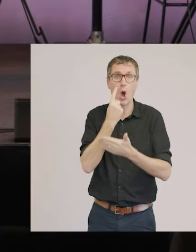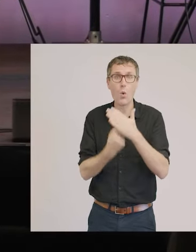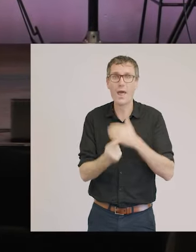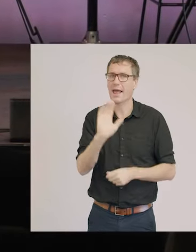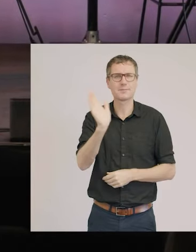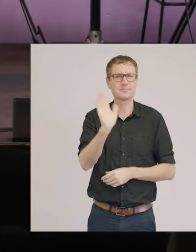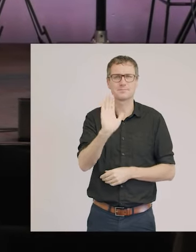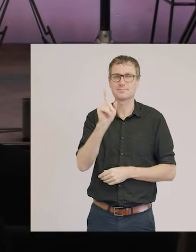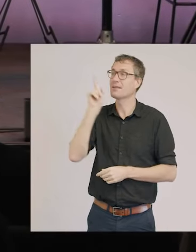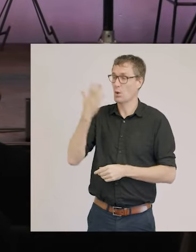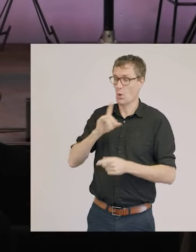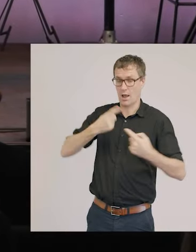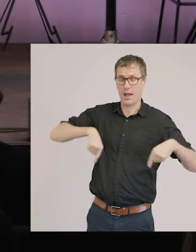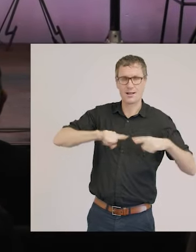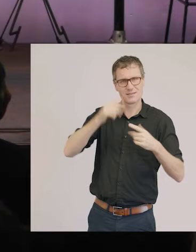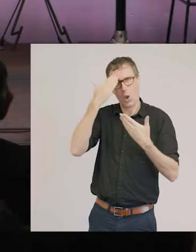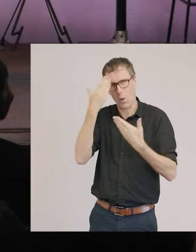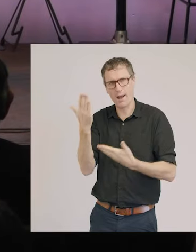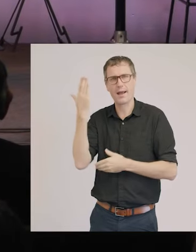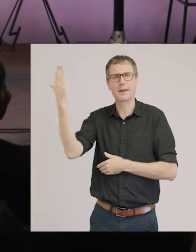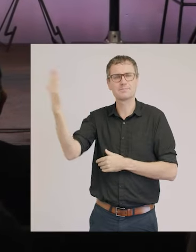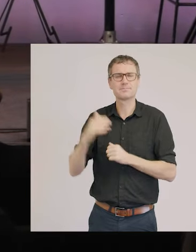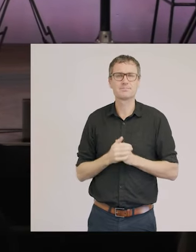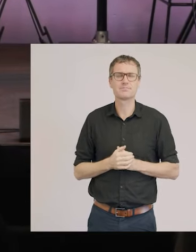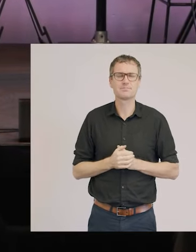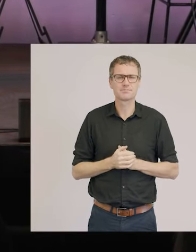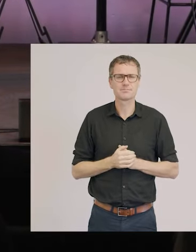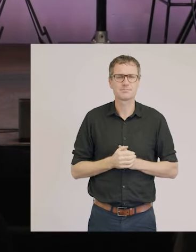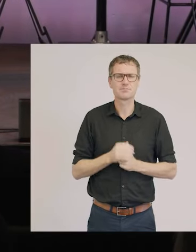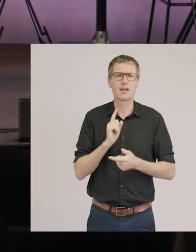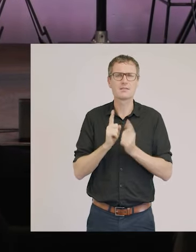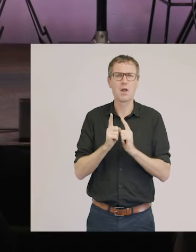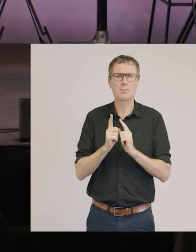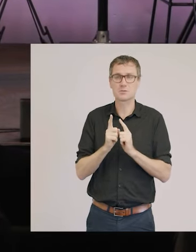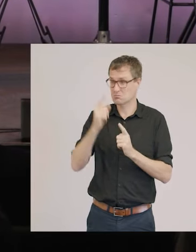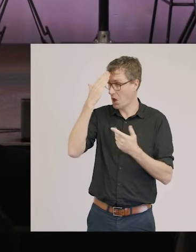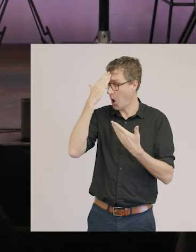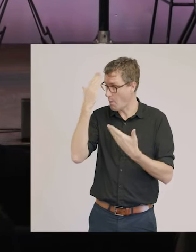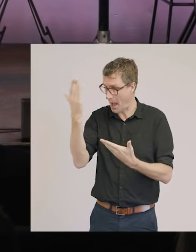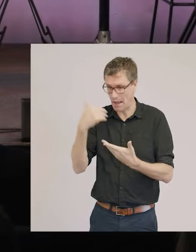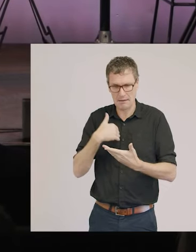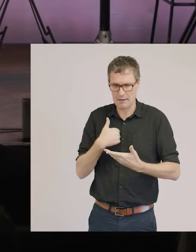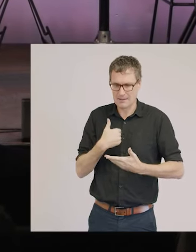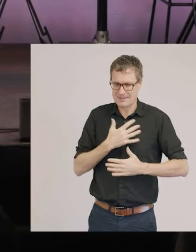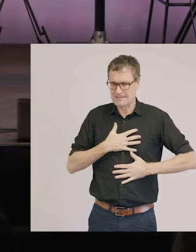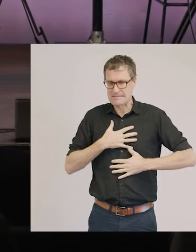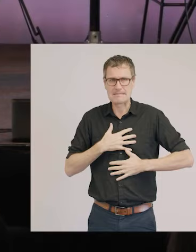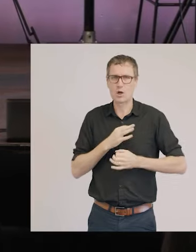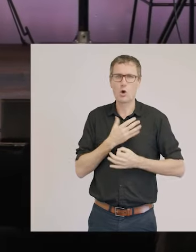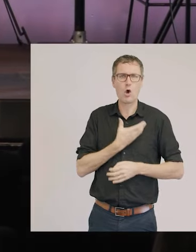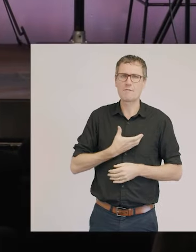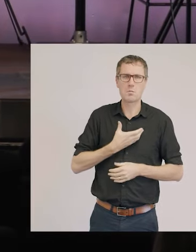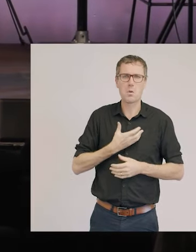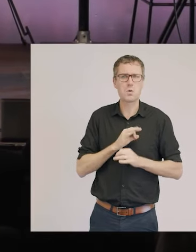And sometimes obedience does not make us happy. If God speaks into my heart and says, you've got a really bad attitude to